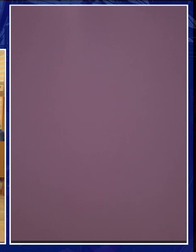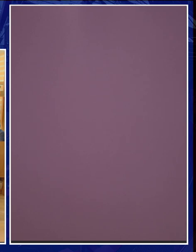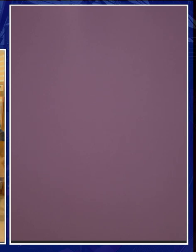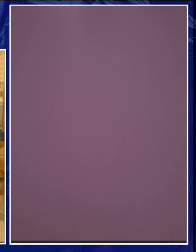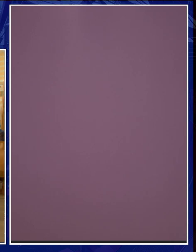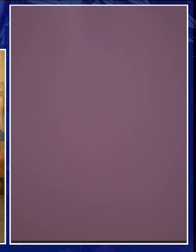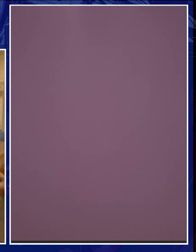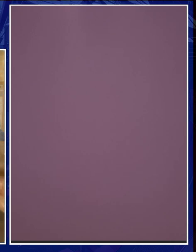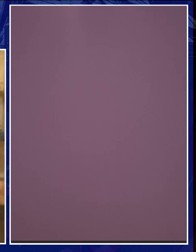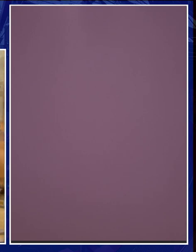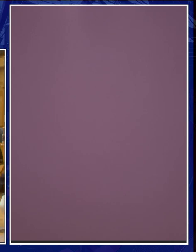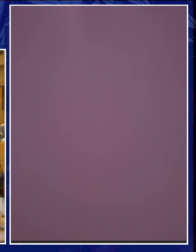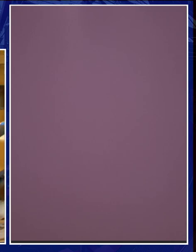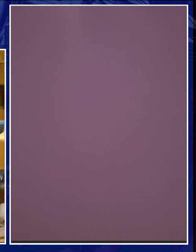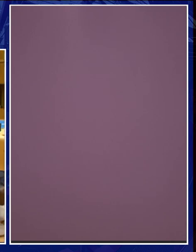ni heza